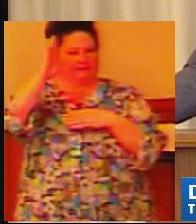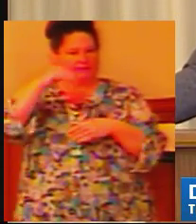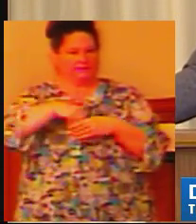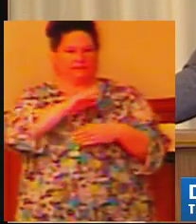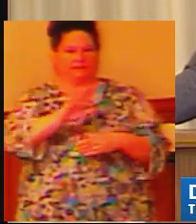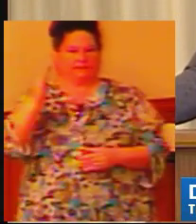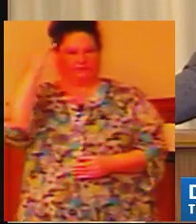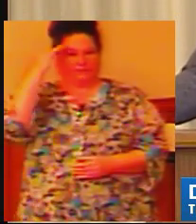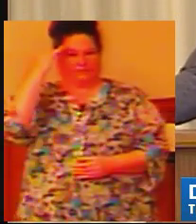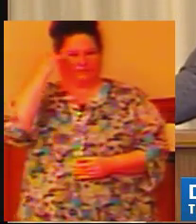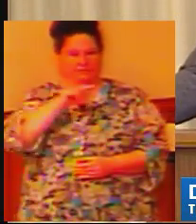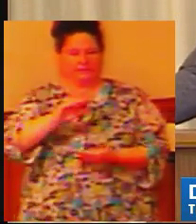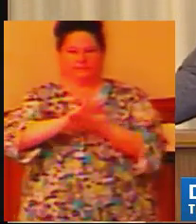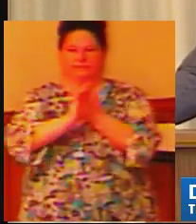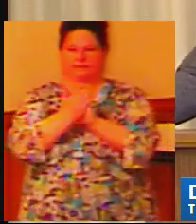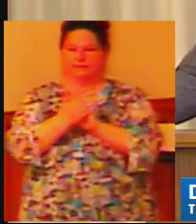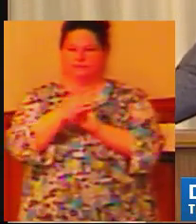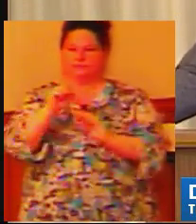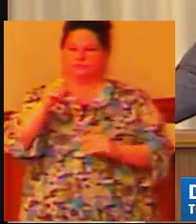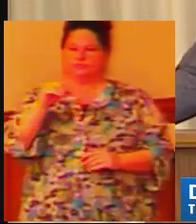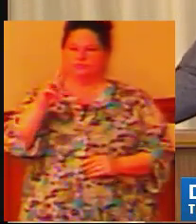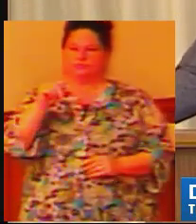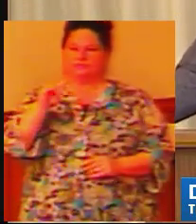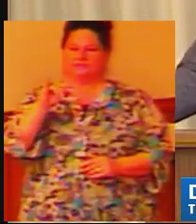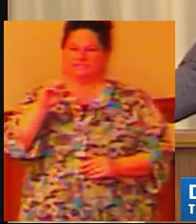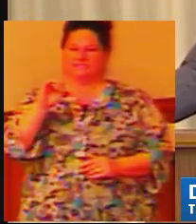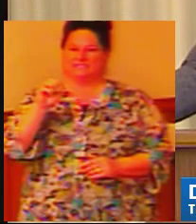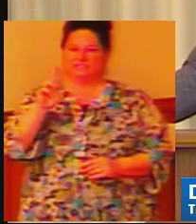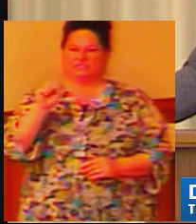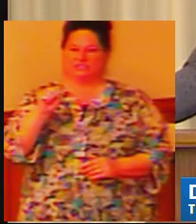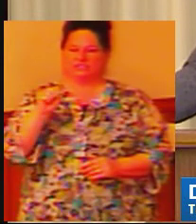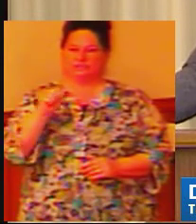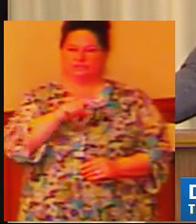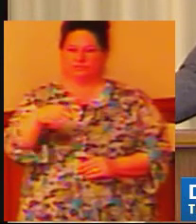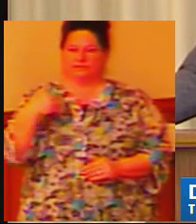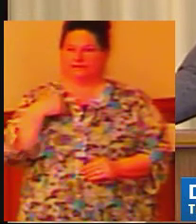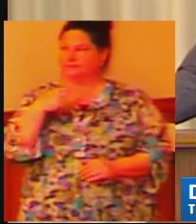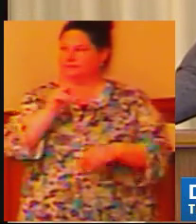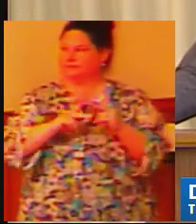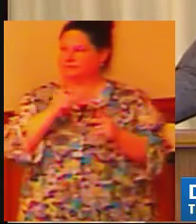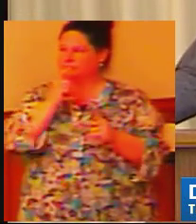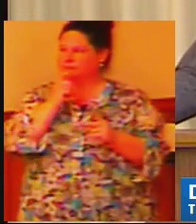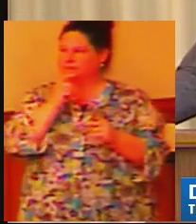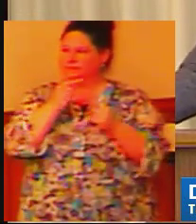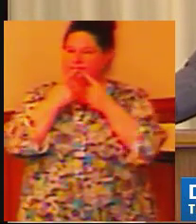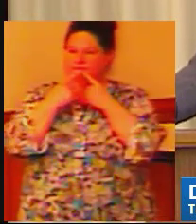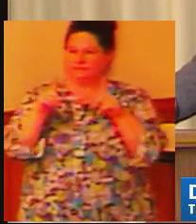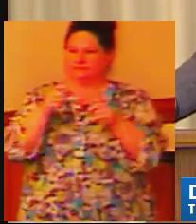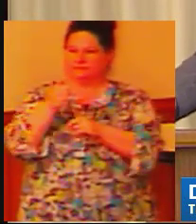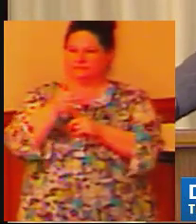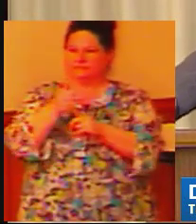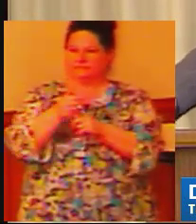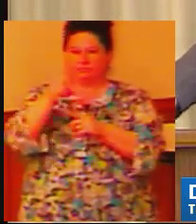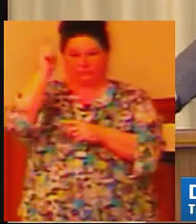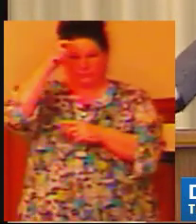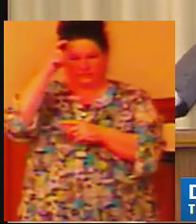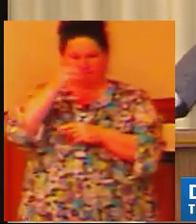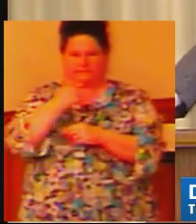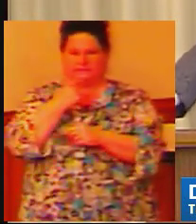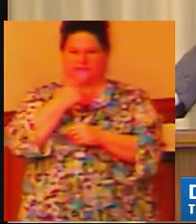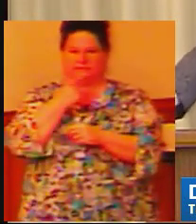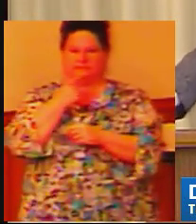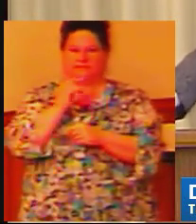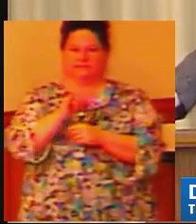they become superstitious. So then you have all those superstitious people professing themselves to be wise. And it